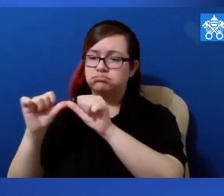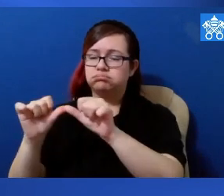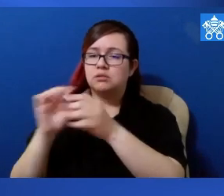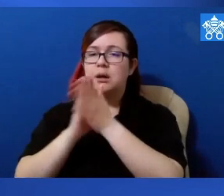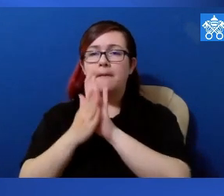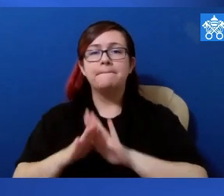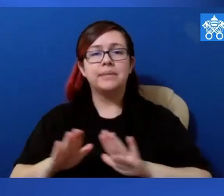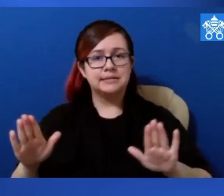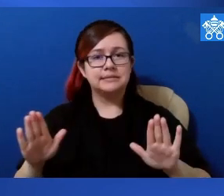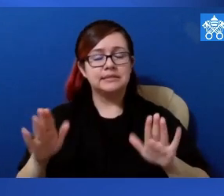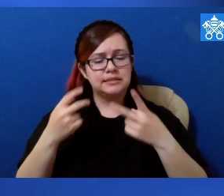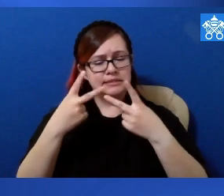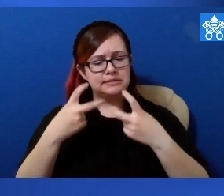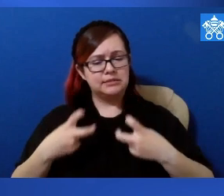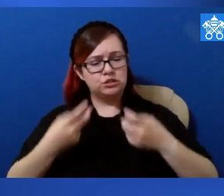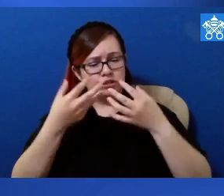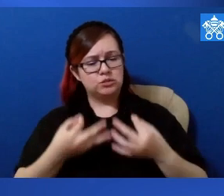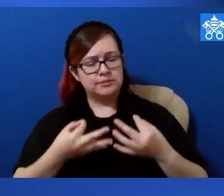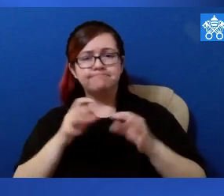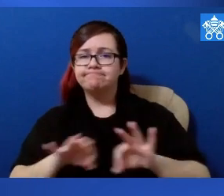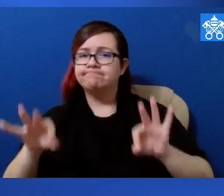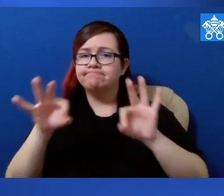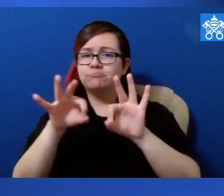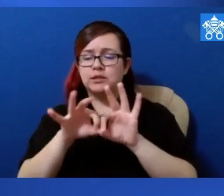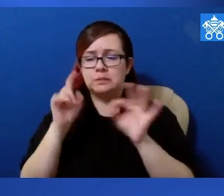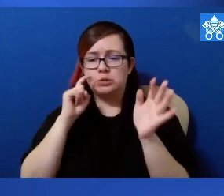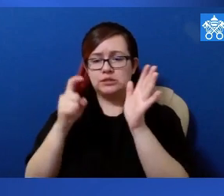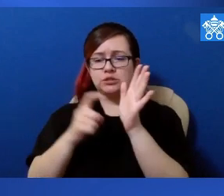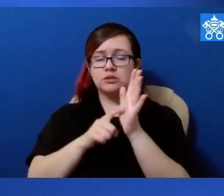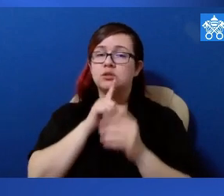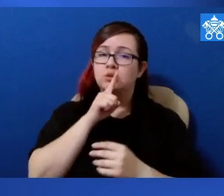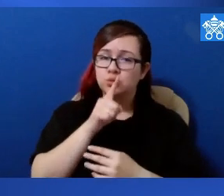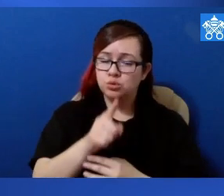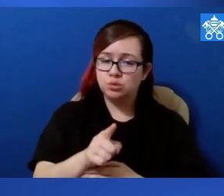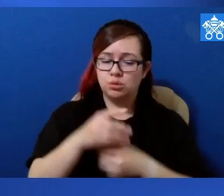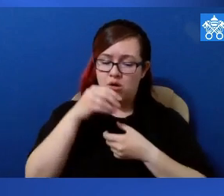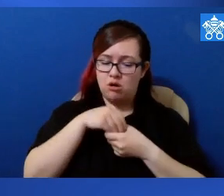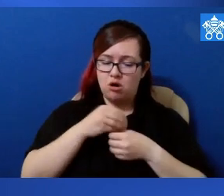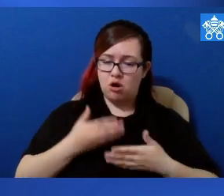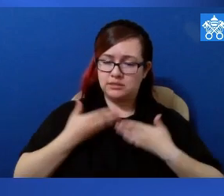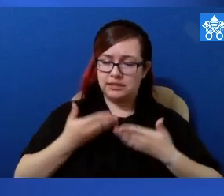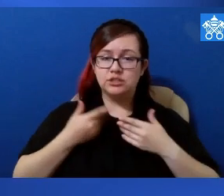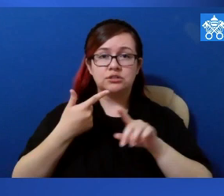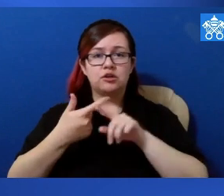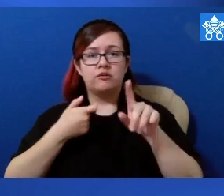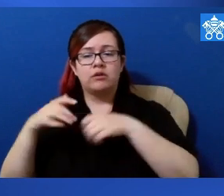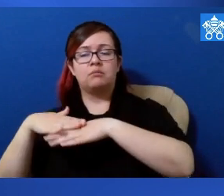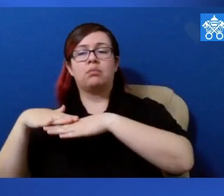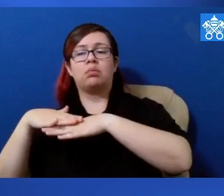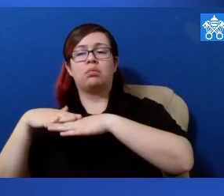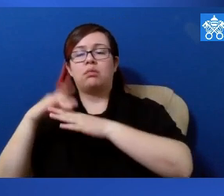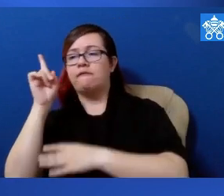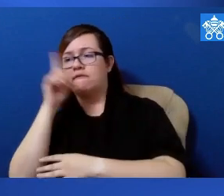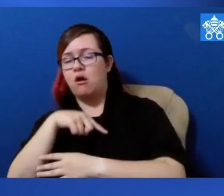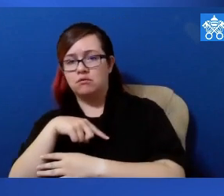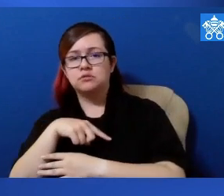and lasting peace that it brings. Discernment is needed to distinguish true consolations from those that are false,